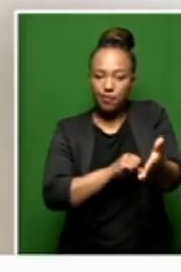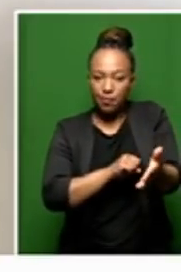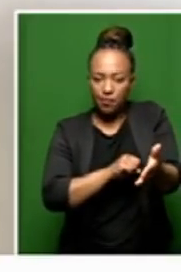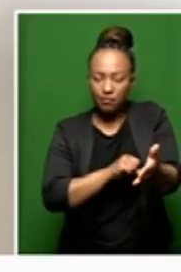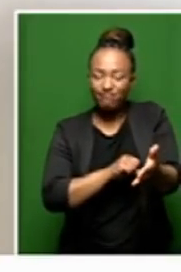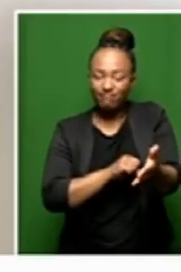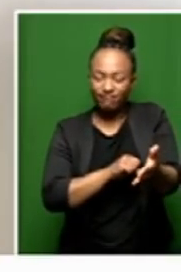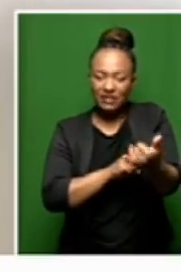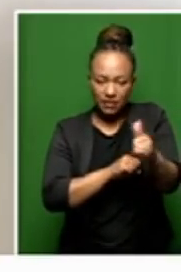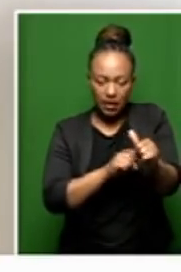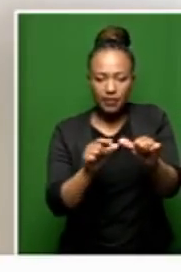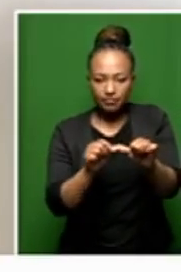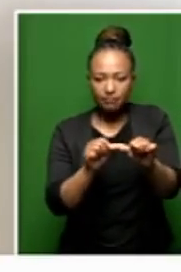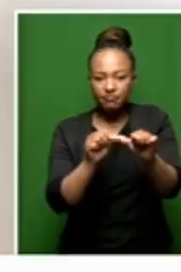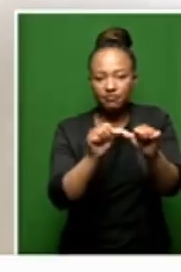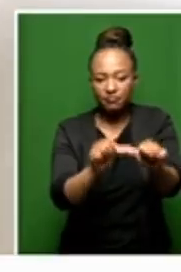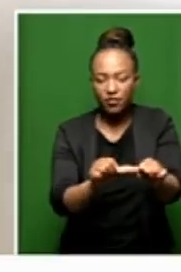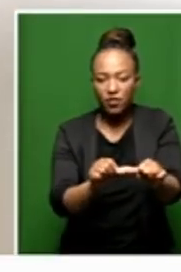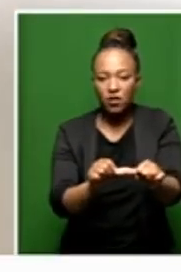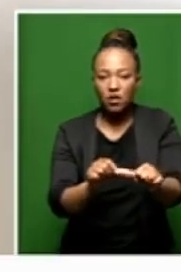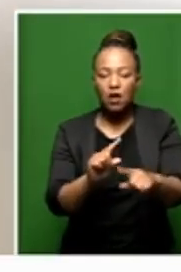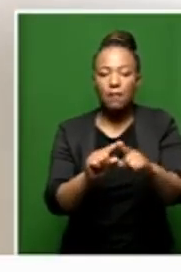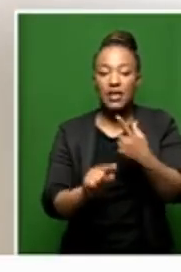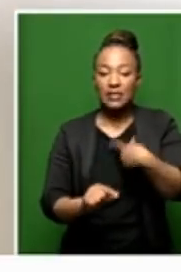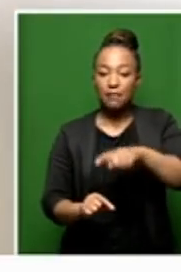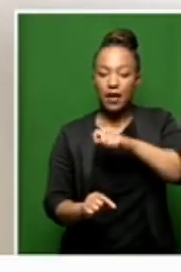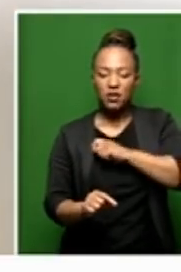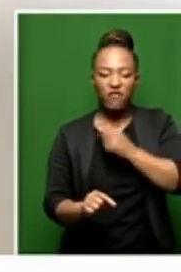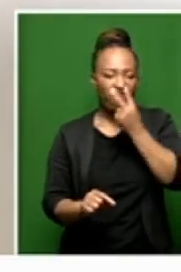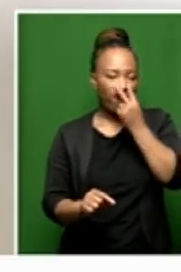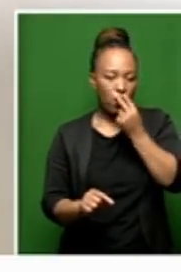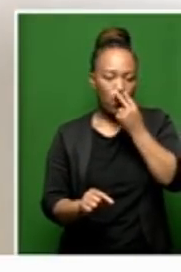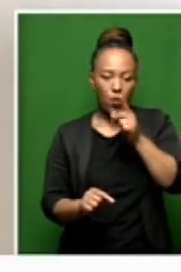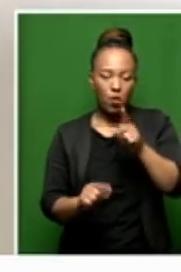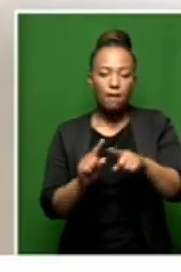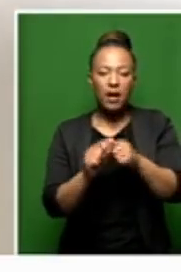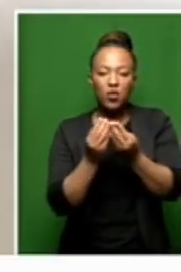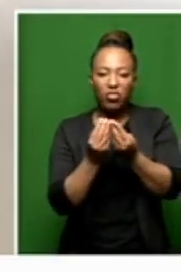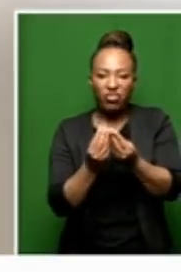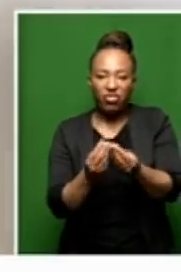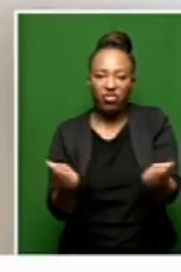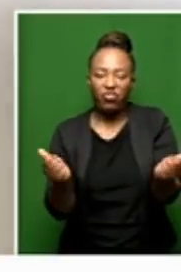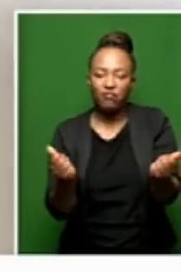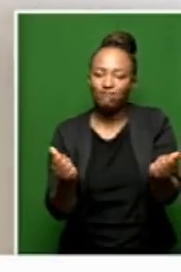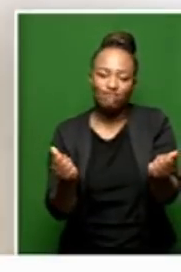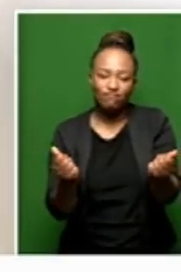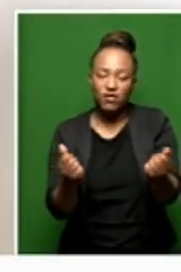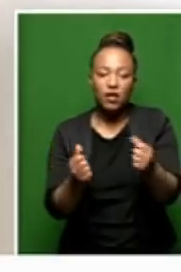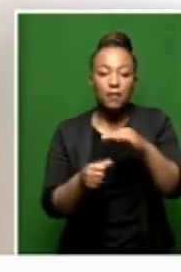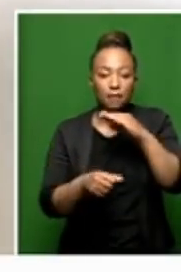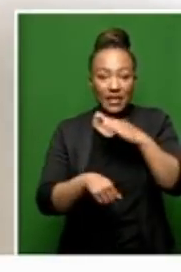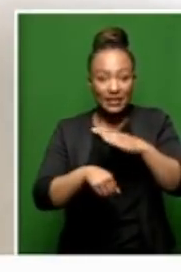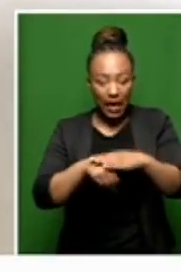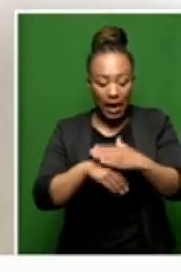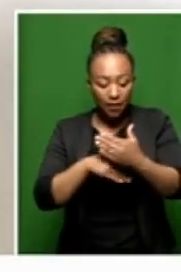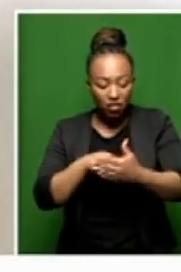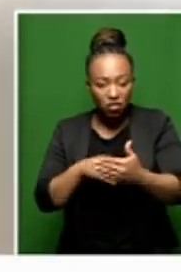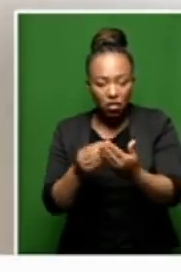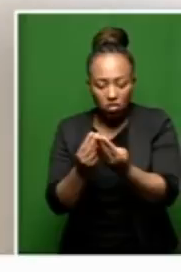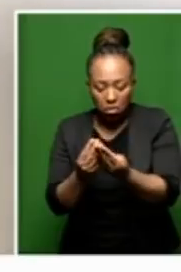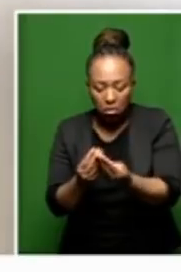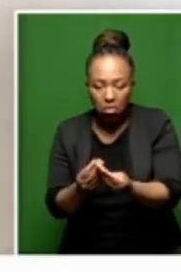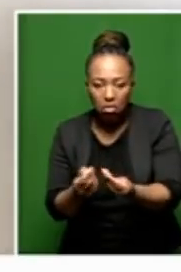the scenario, which means not going to be like a Spanish flu where it will suddenly disappear, which means it will take time to disappear,